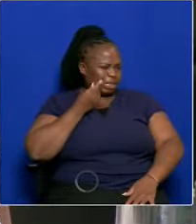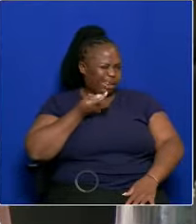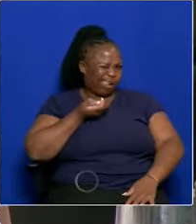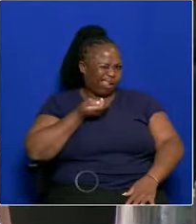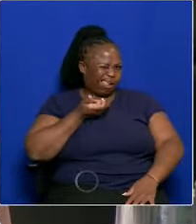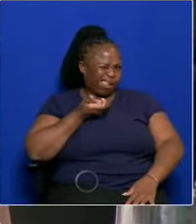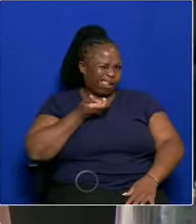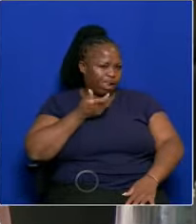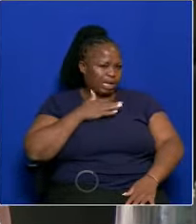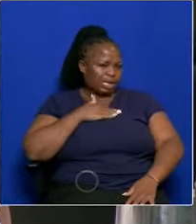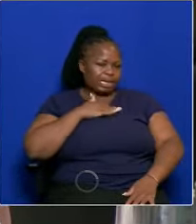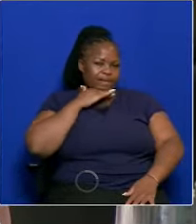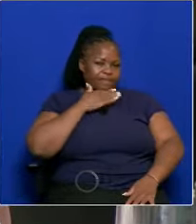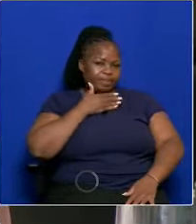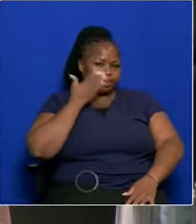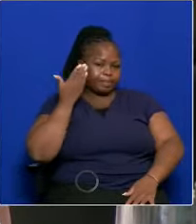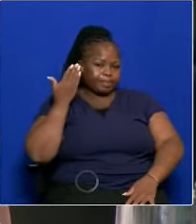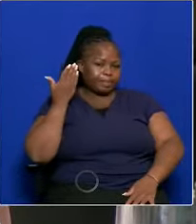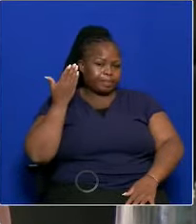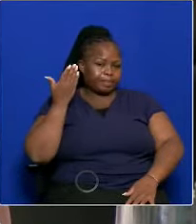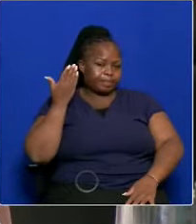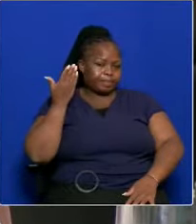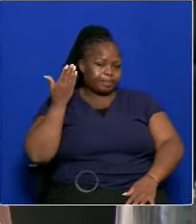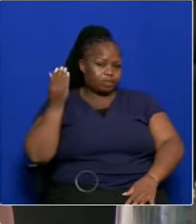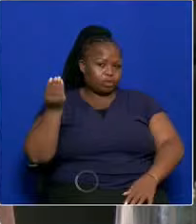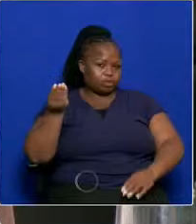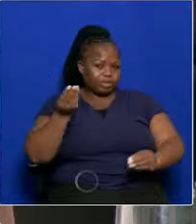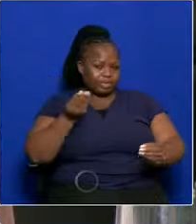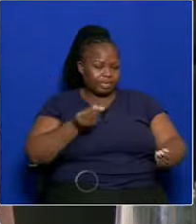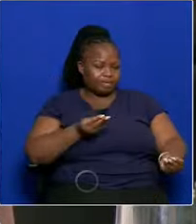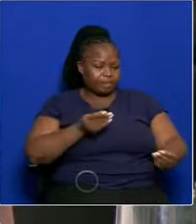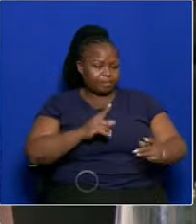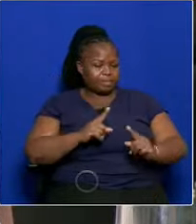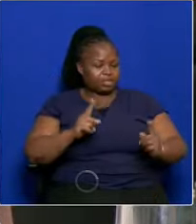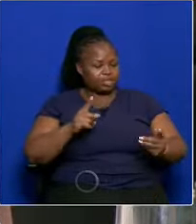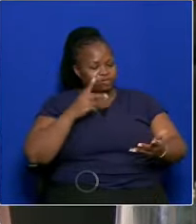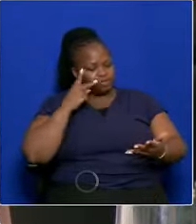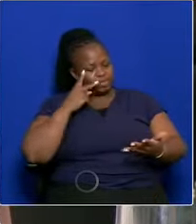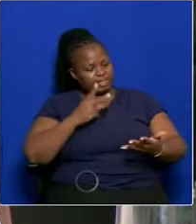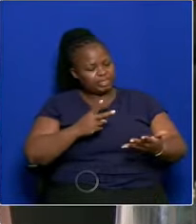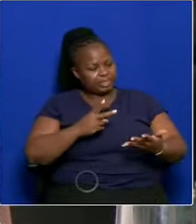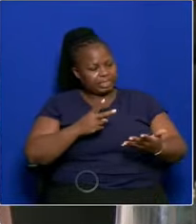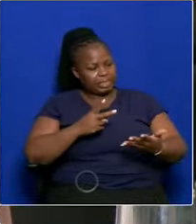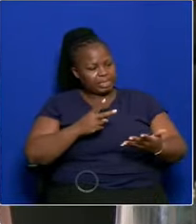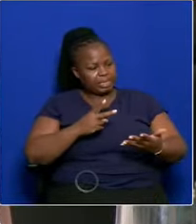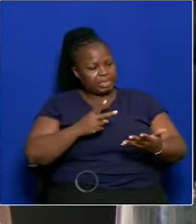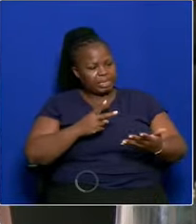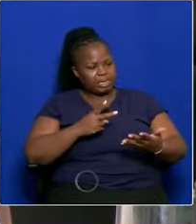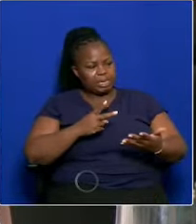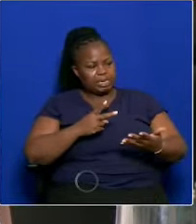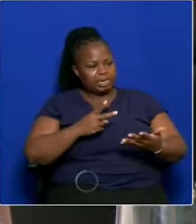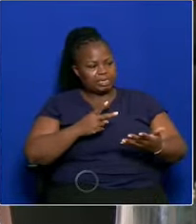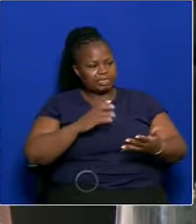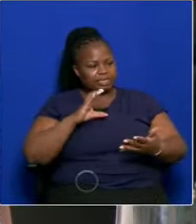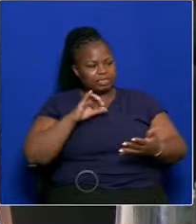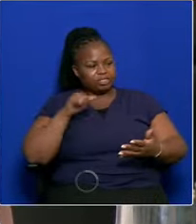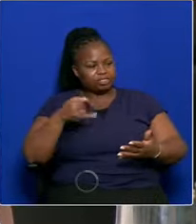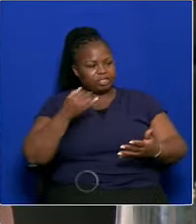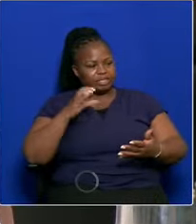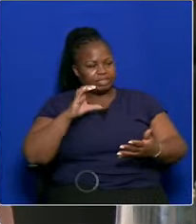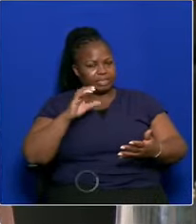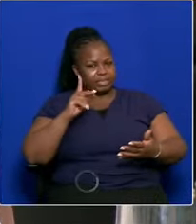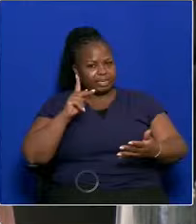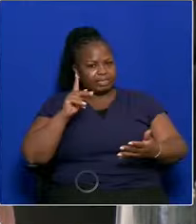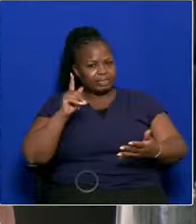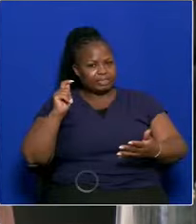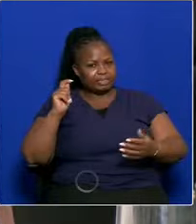what the Commission has been given. But if you go to CJC 86, which